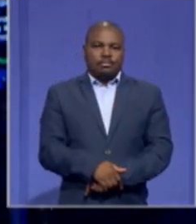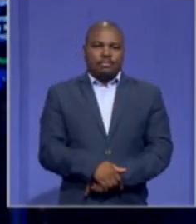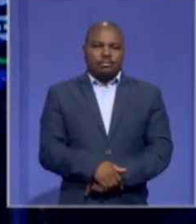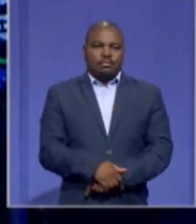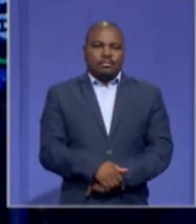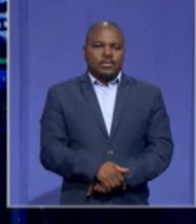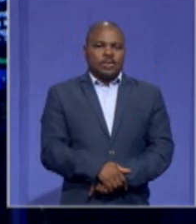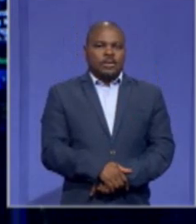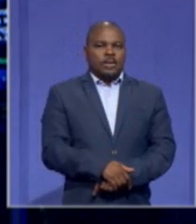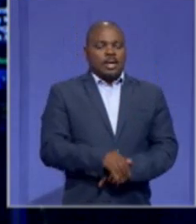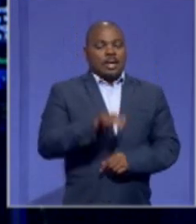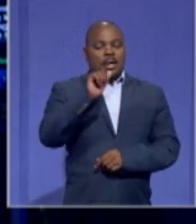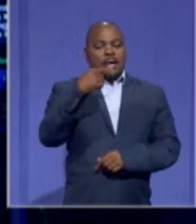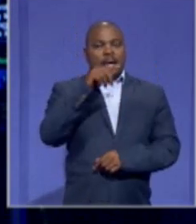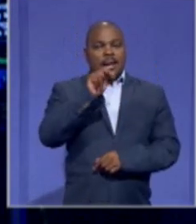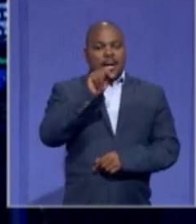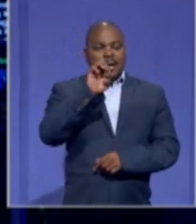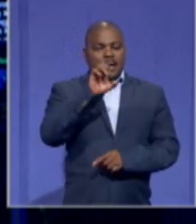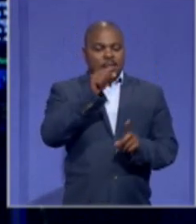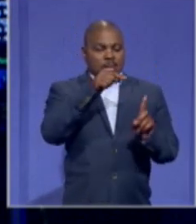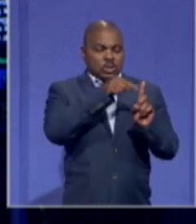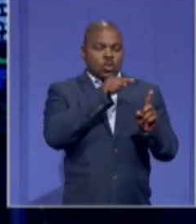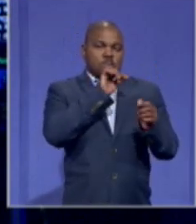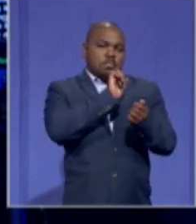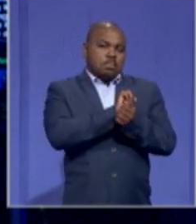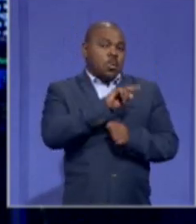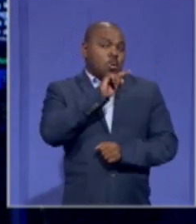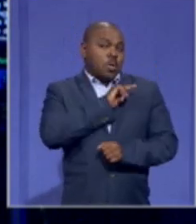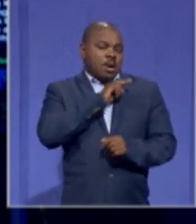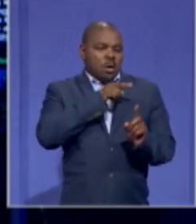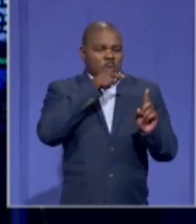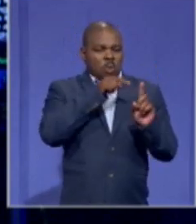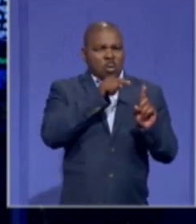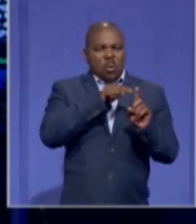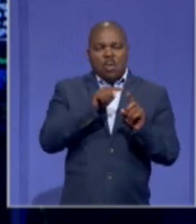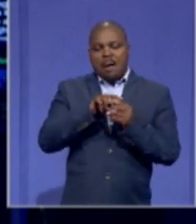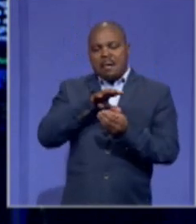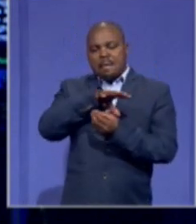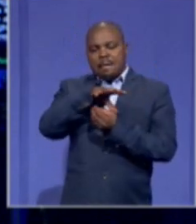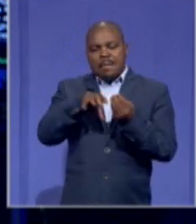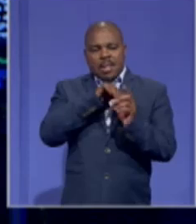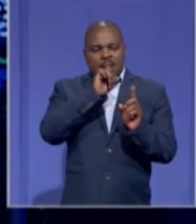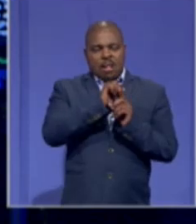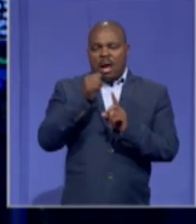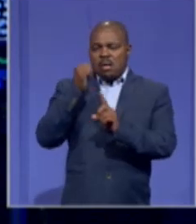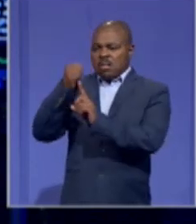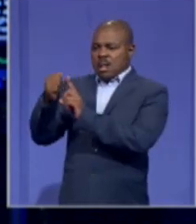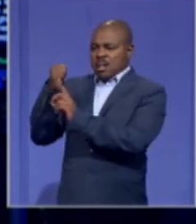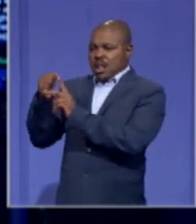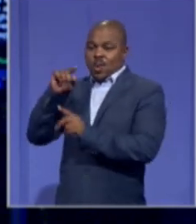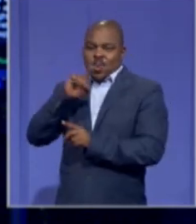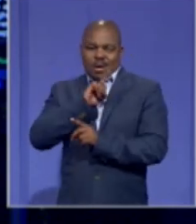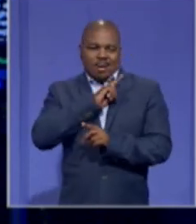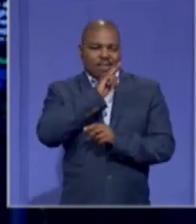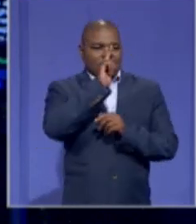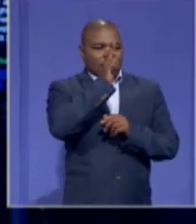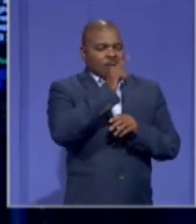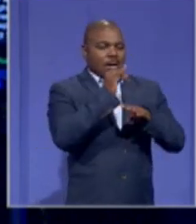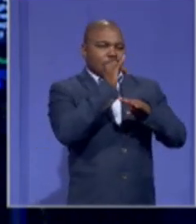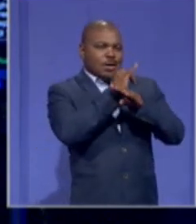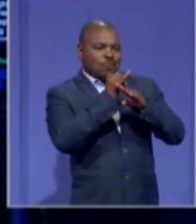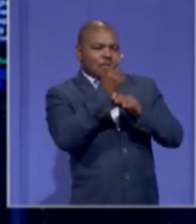Nyewe e kgahlano le Agnes Setshwantsho ya qoswang ka polao ya amang a maloko a lelapa la hae hore a fumane tjhelete